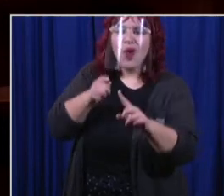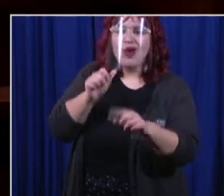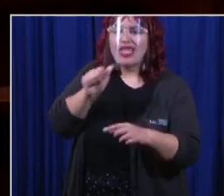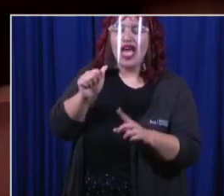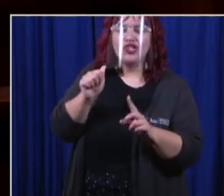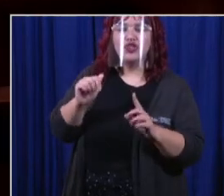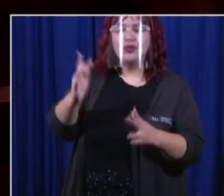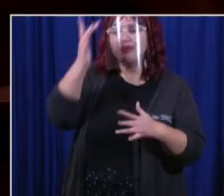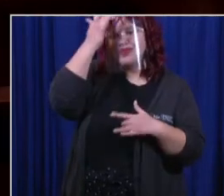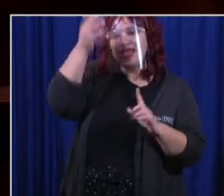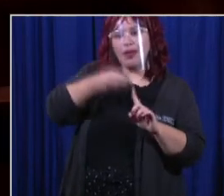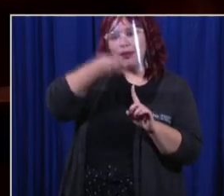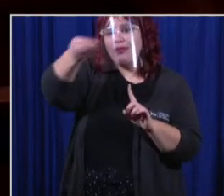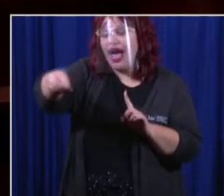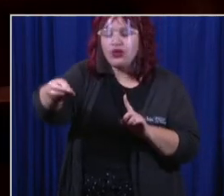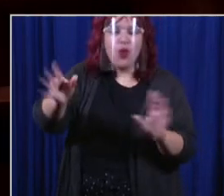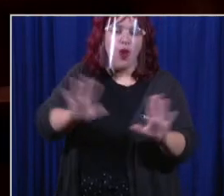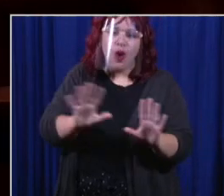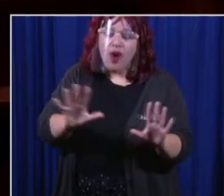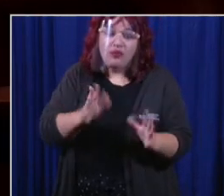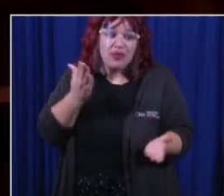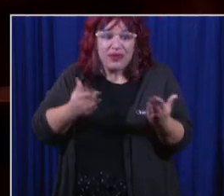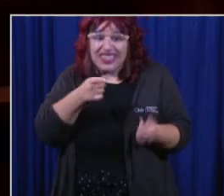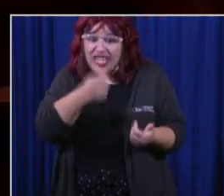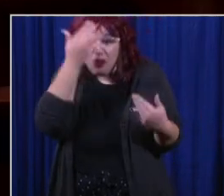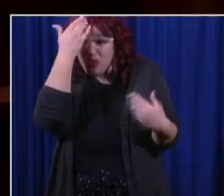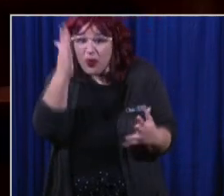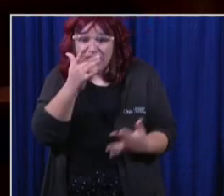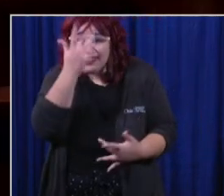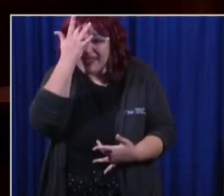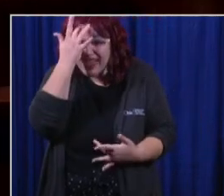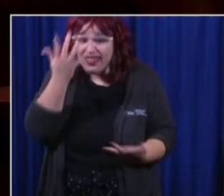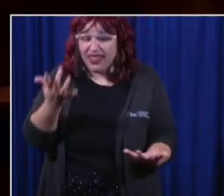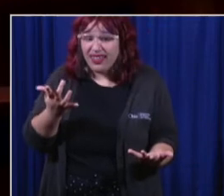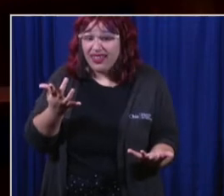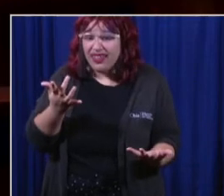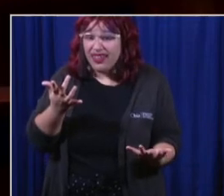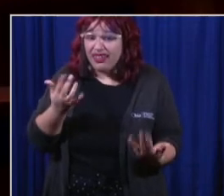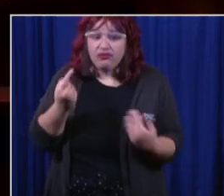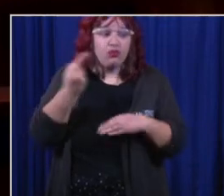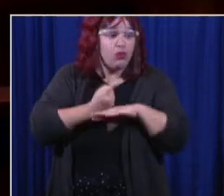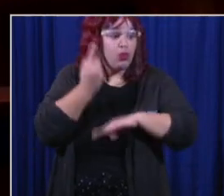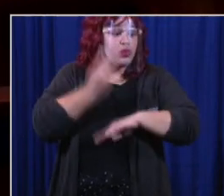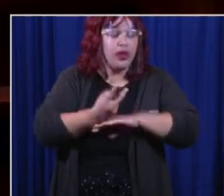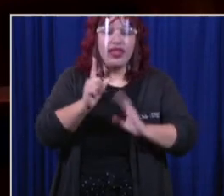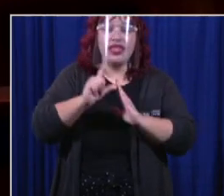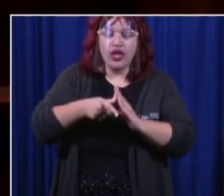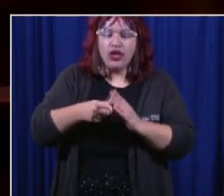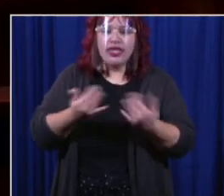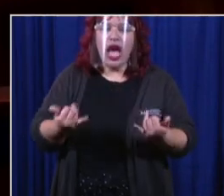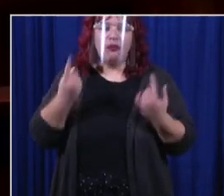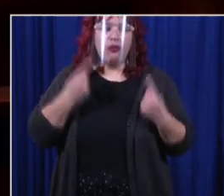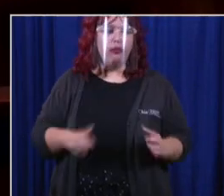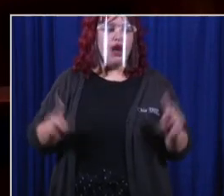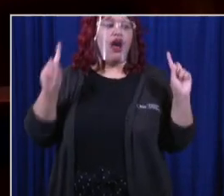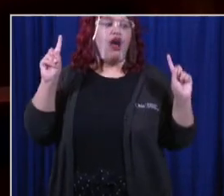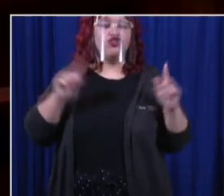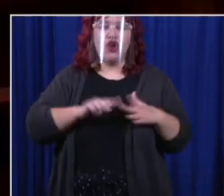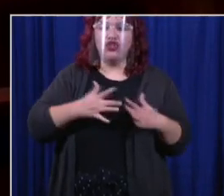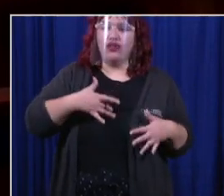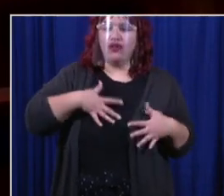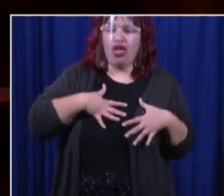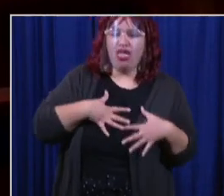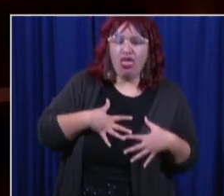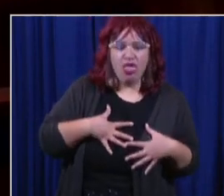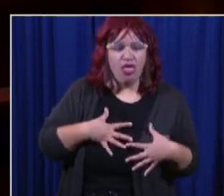be symptomatic for another day or two. But by then it's too late. They've already been in that crowd without a mask on, not distancing,